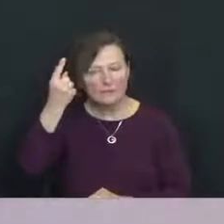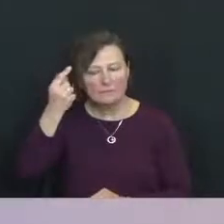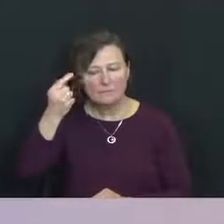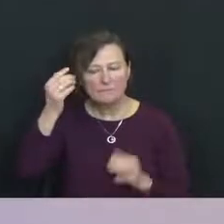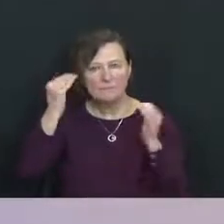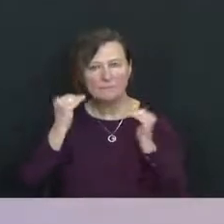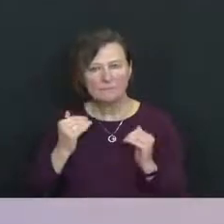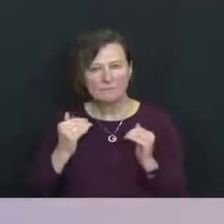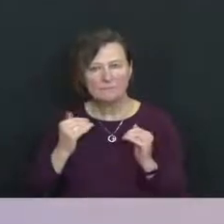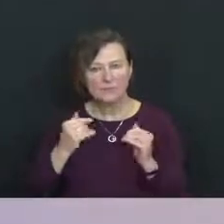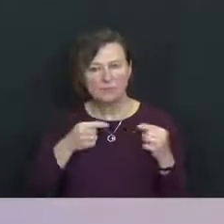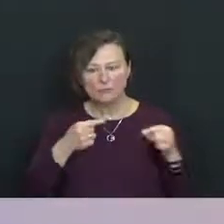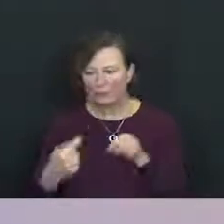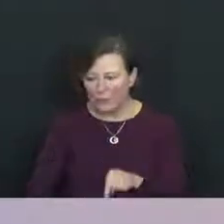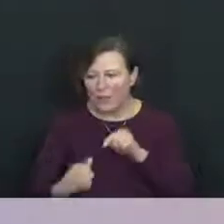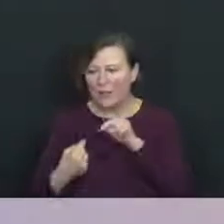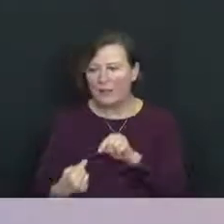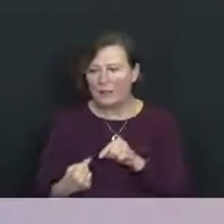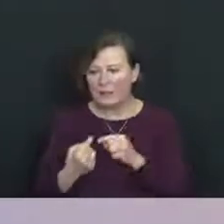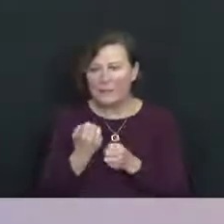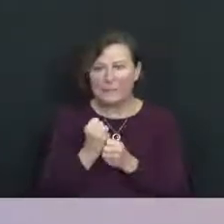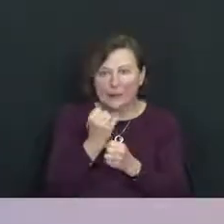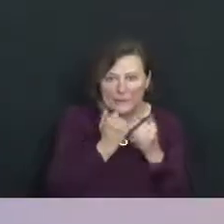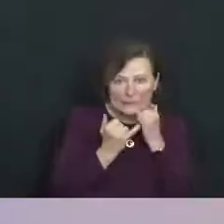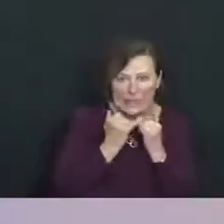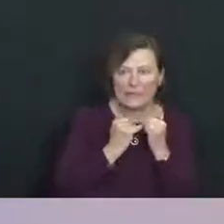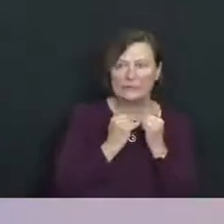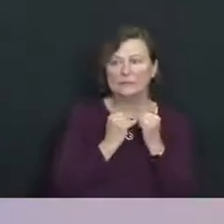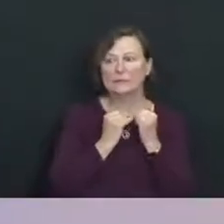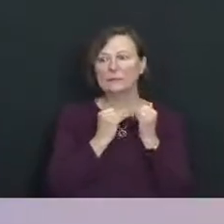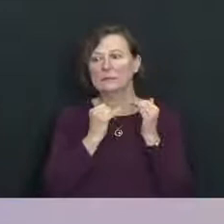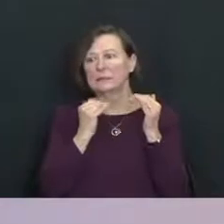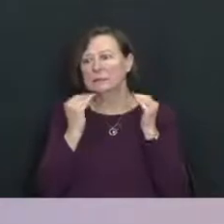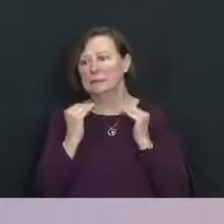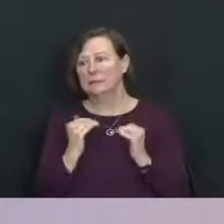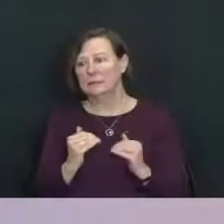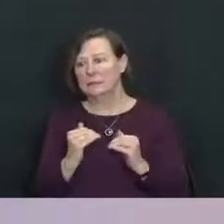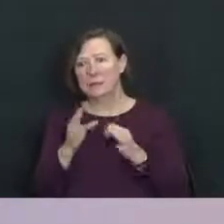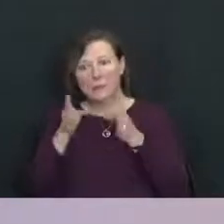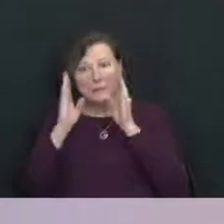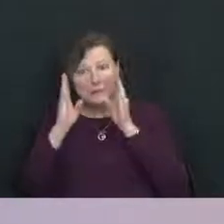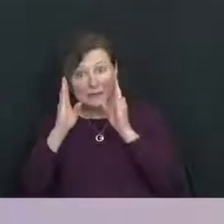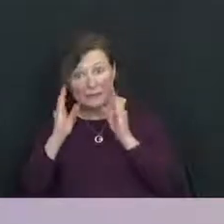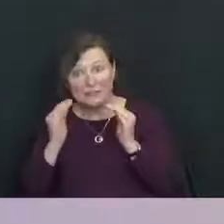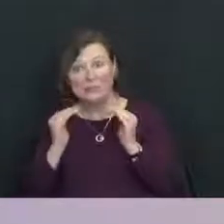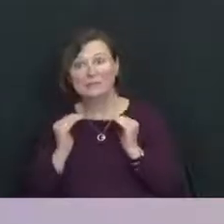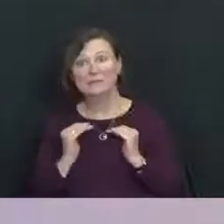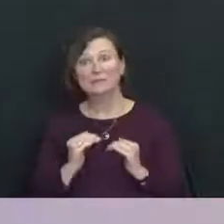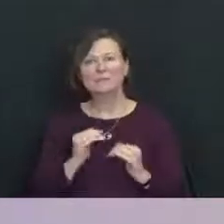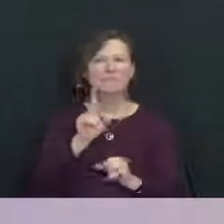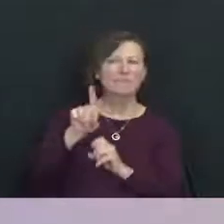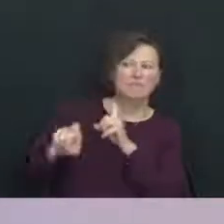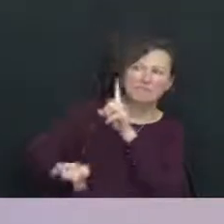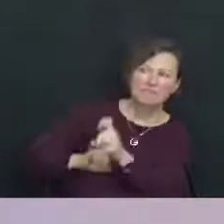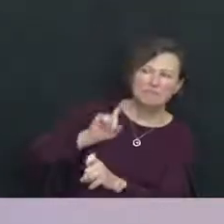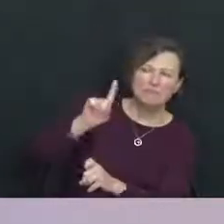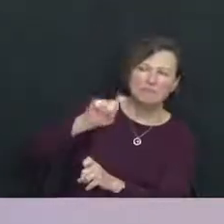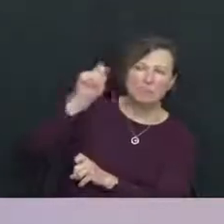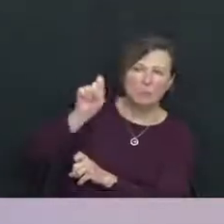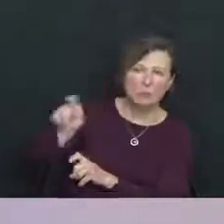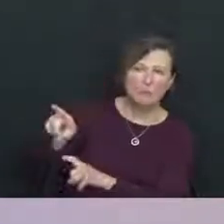struggling, making mistakes, paying attention, asking